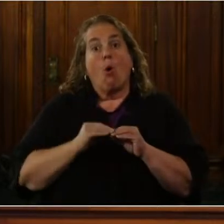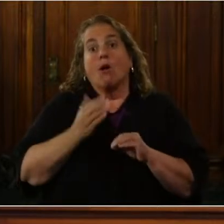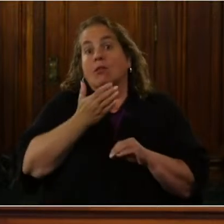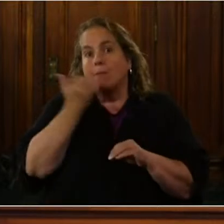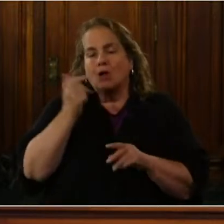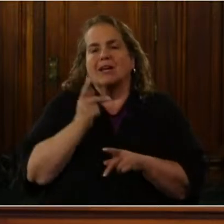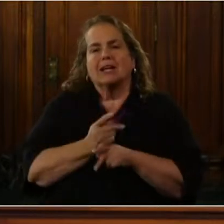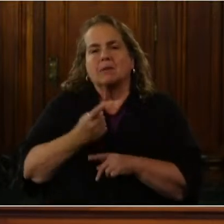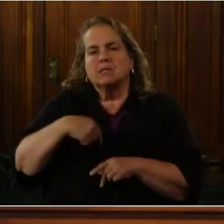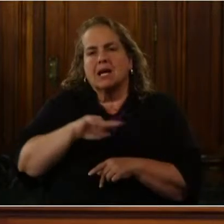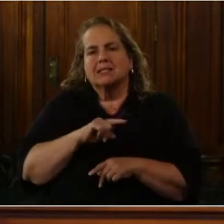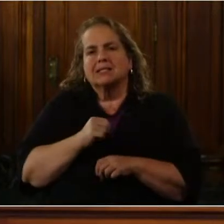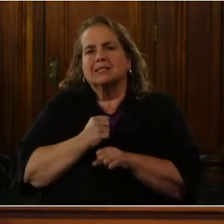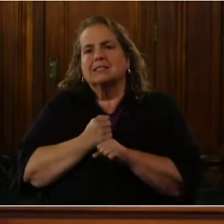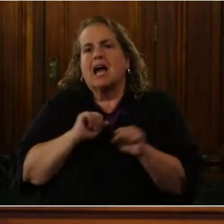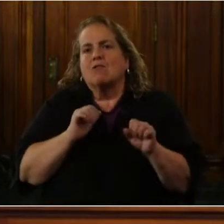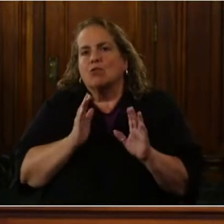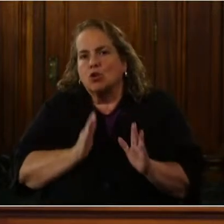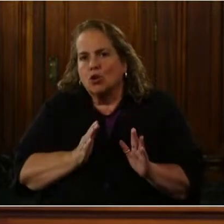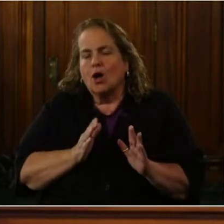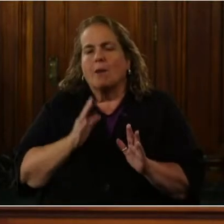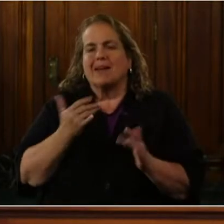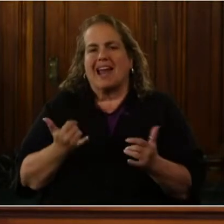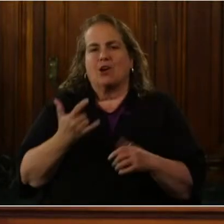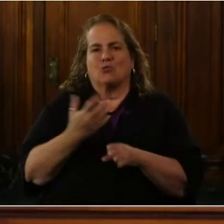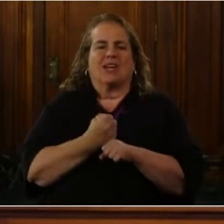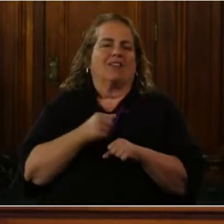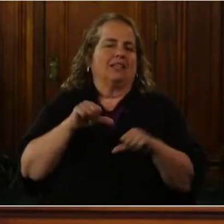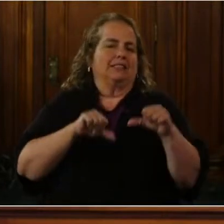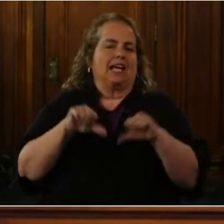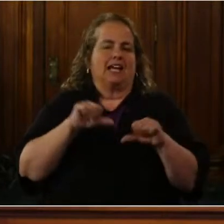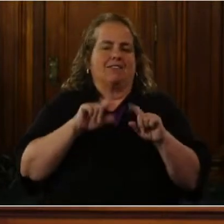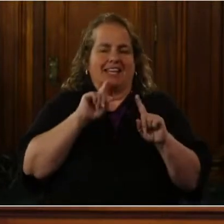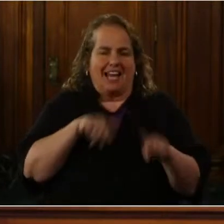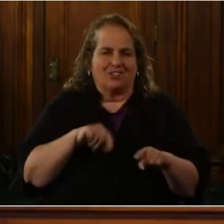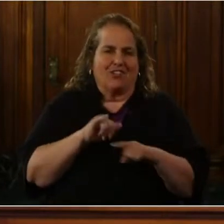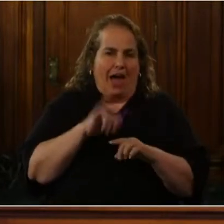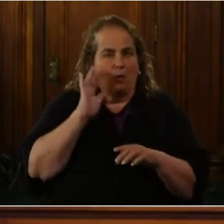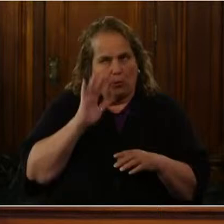keeps us safer. But now you'll get the scientific answer that will correct everything I've said.